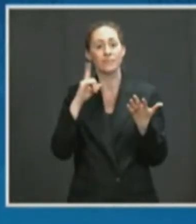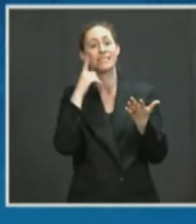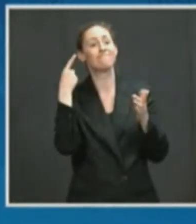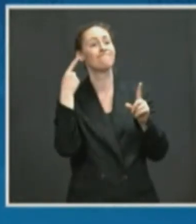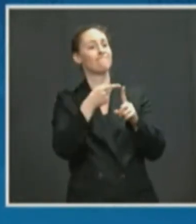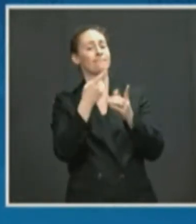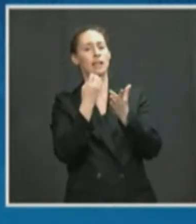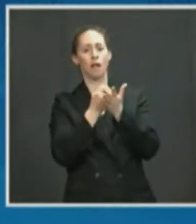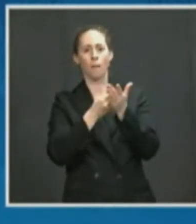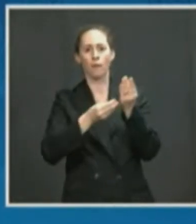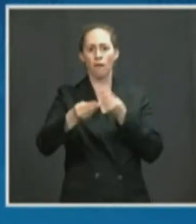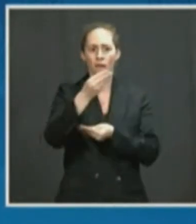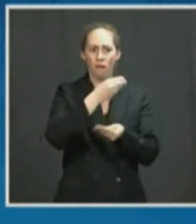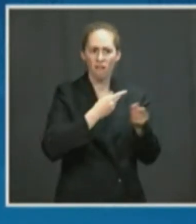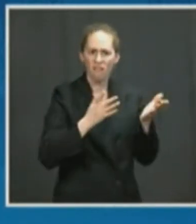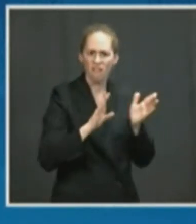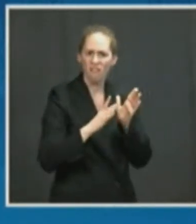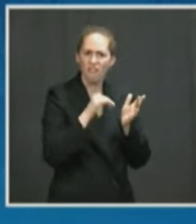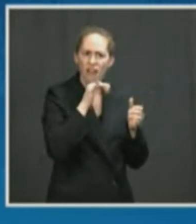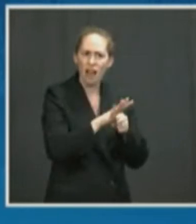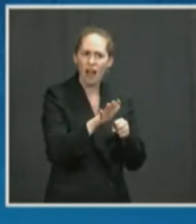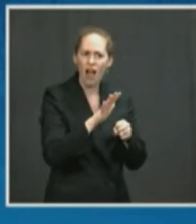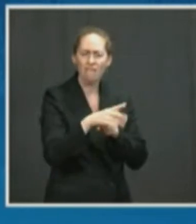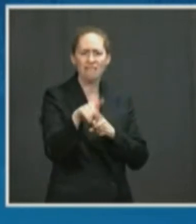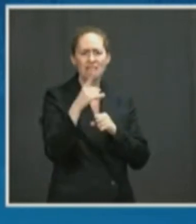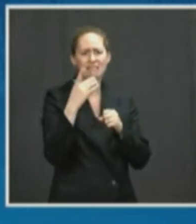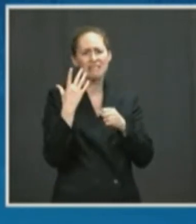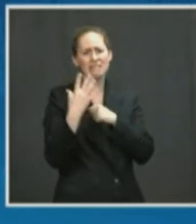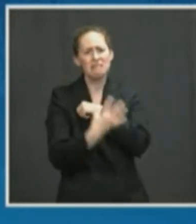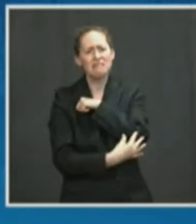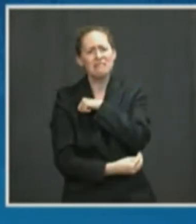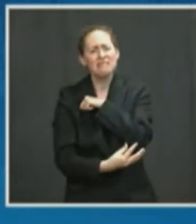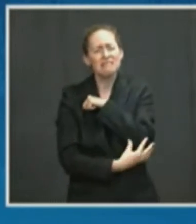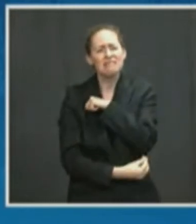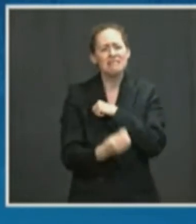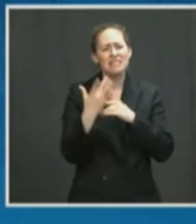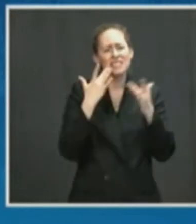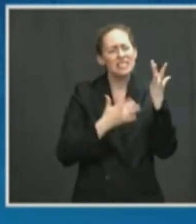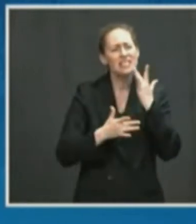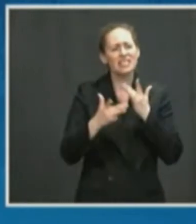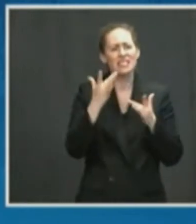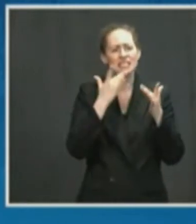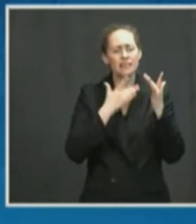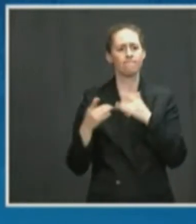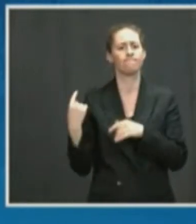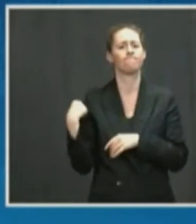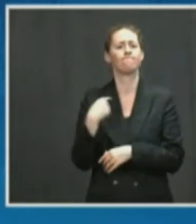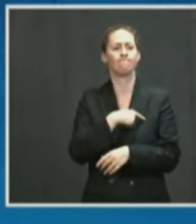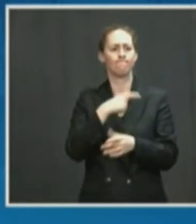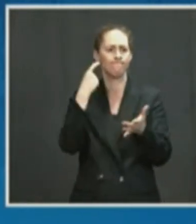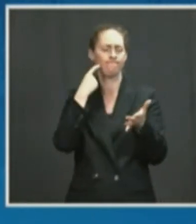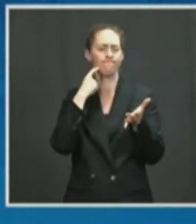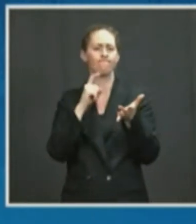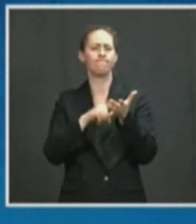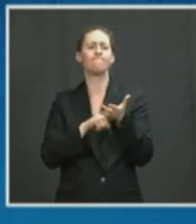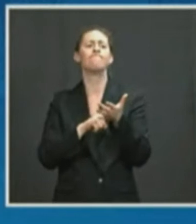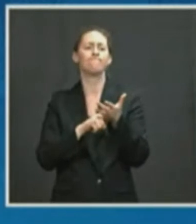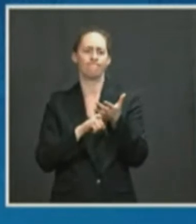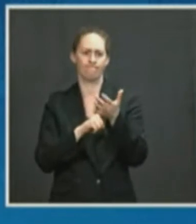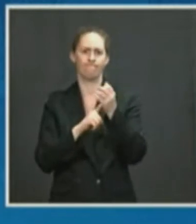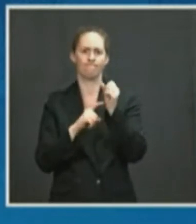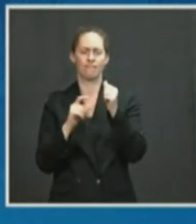people here in Guatemala. The United States recognizes that it is both in our interest and reflective